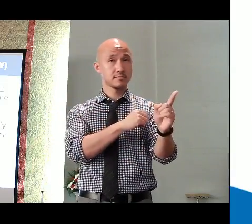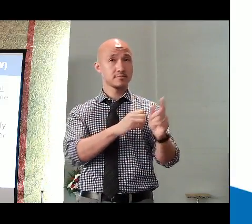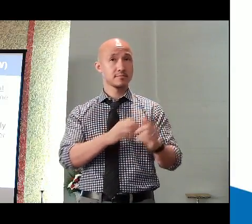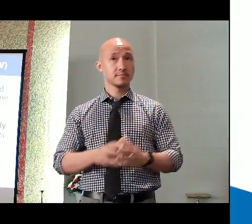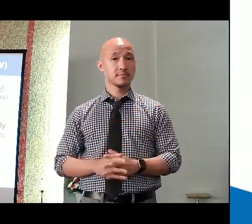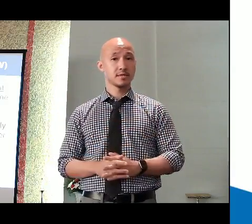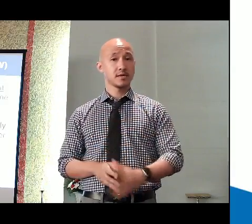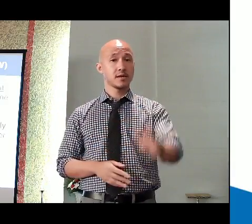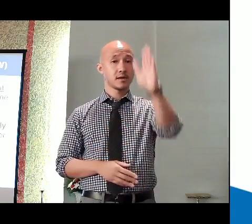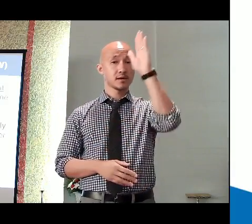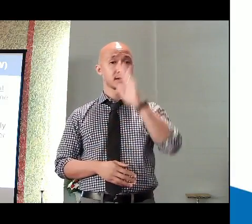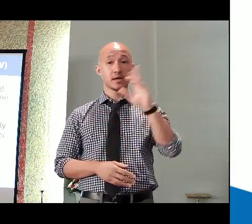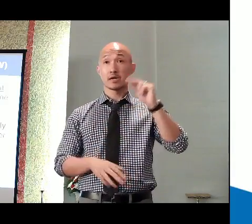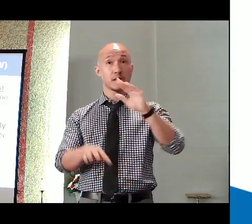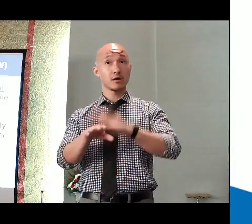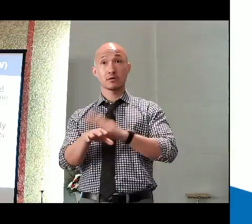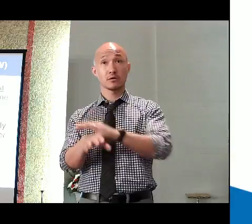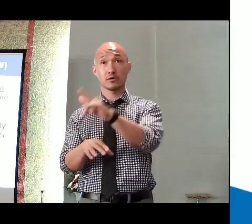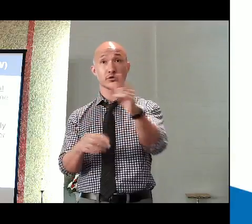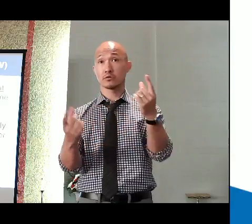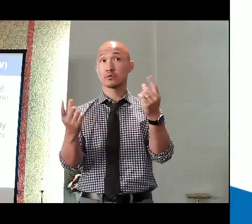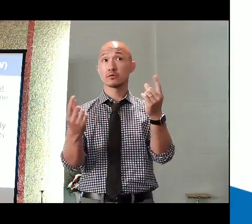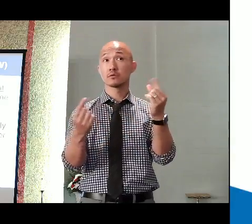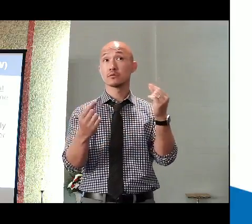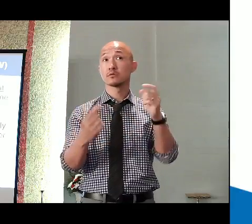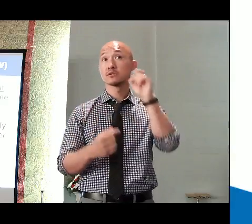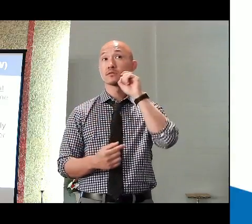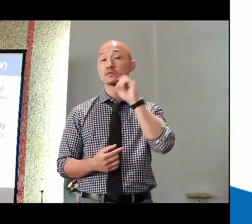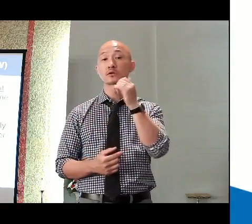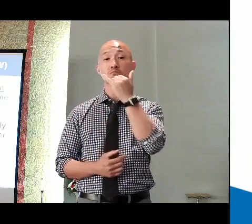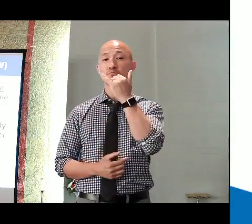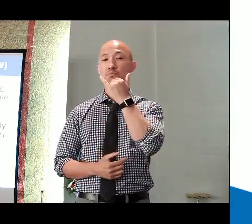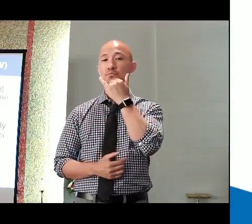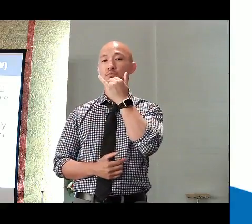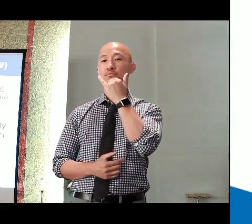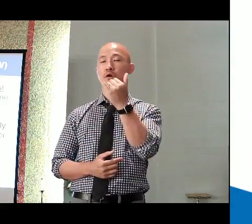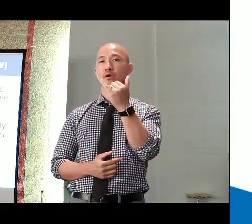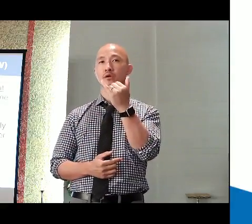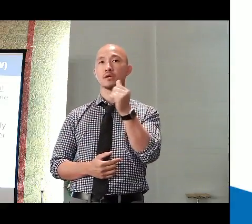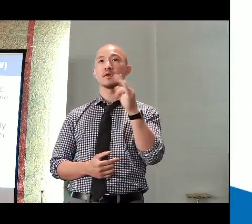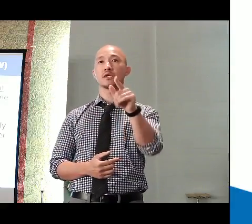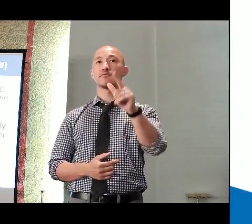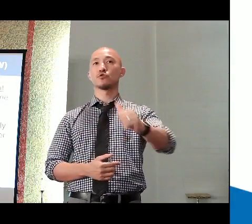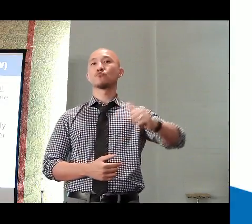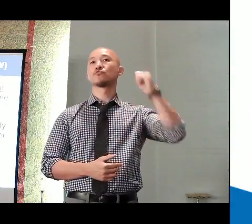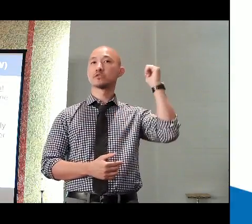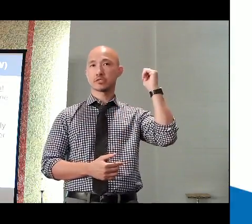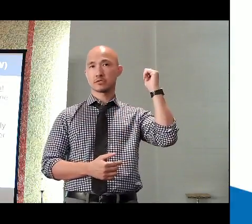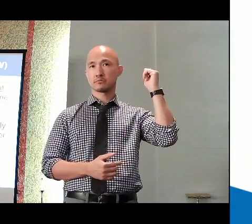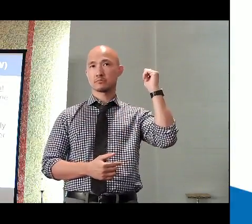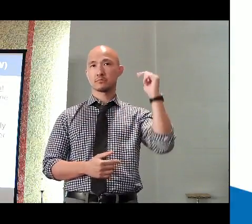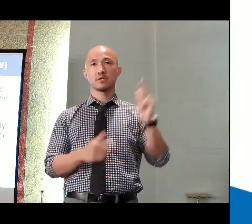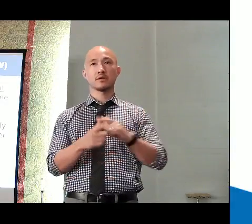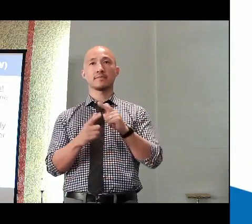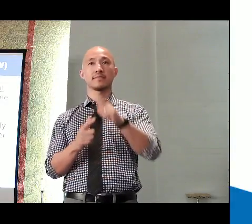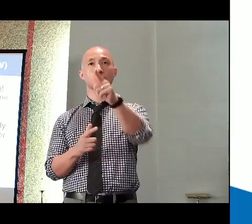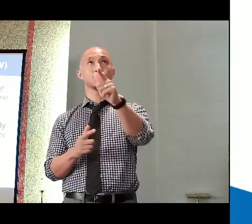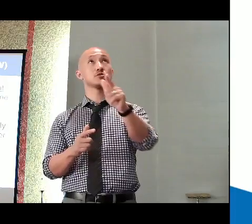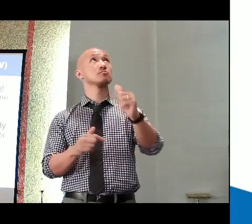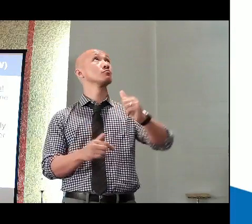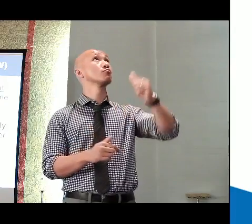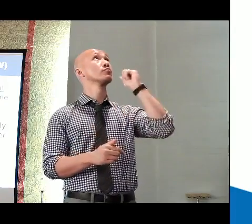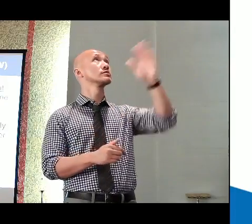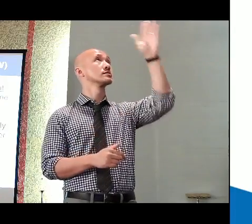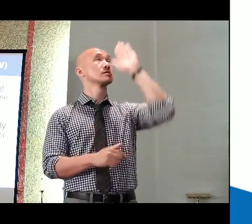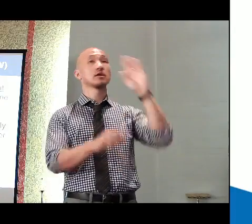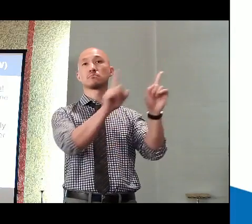be sexually immoral, but holy. Therefore, whoever rejects this order is not rejecting human authority, but God who gives his Holy Spirit. I wanted to read to you just